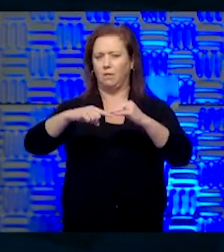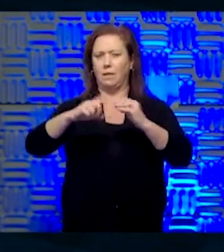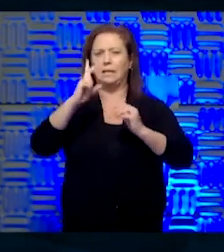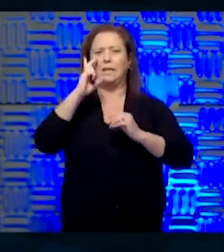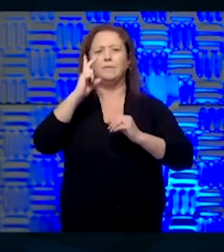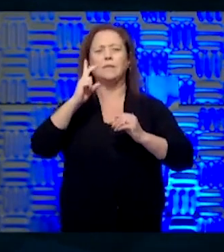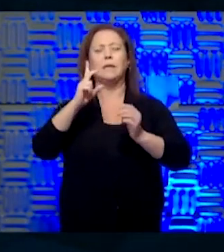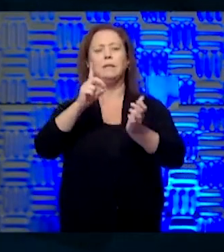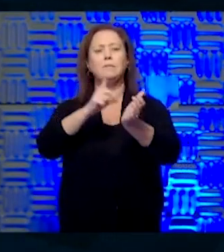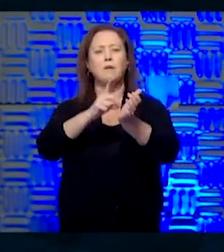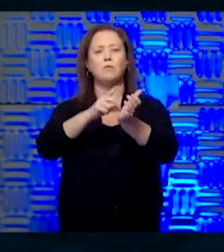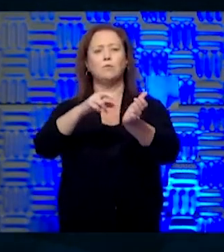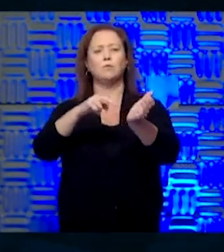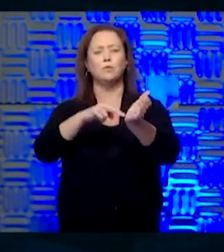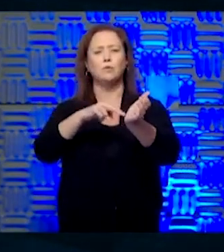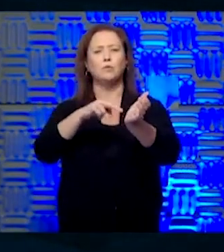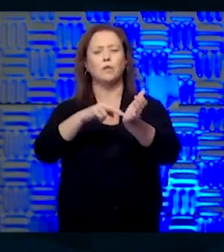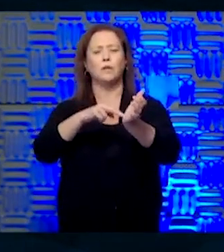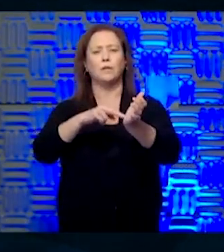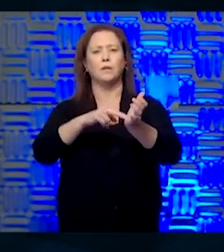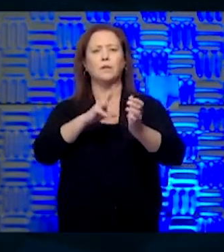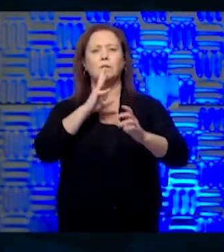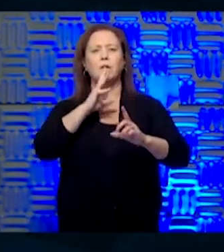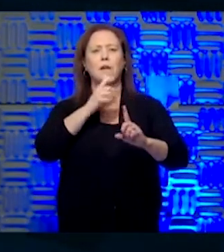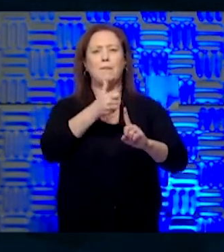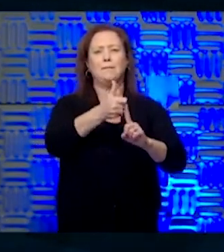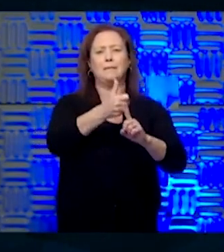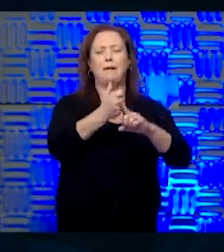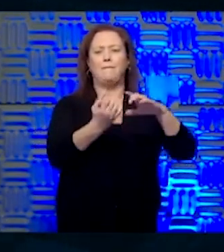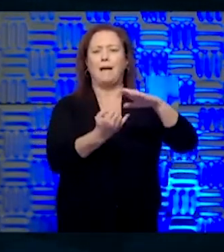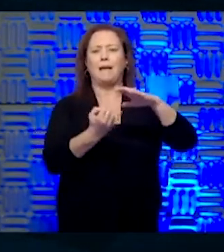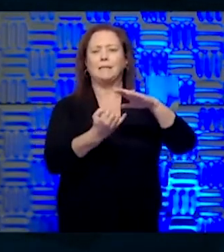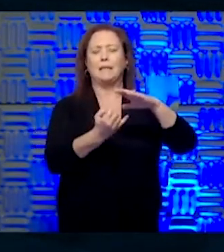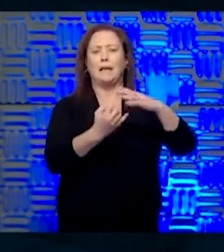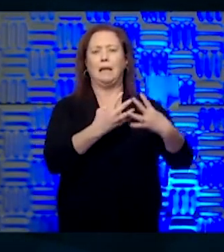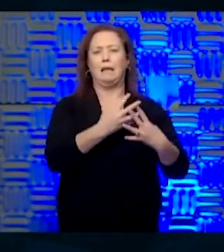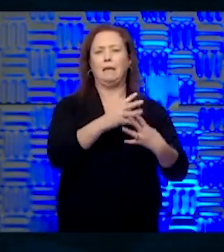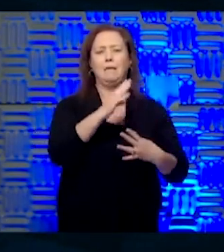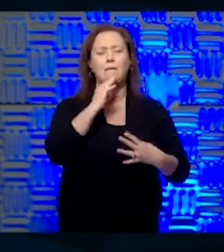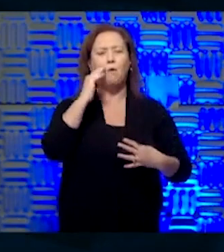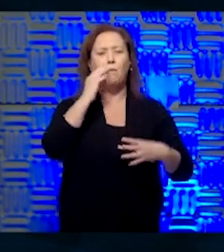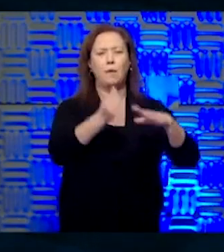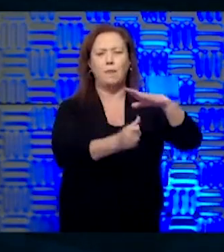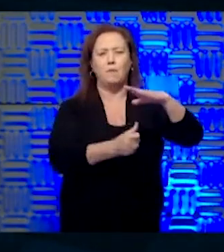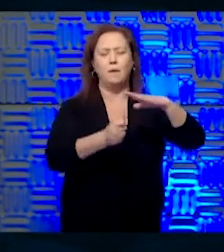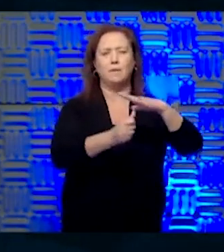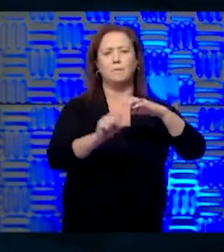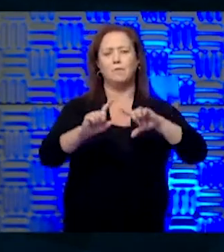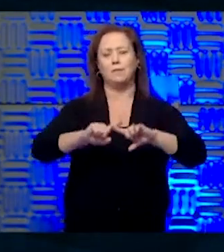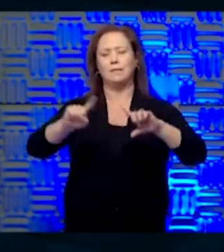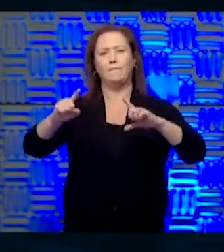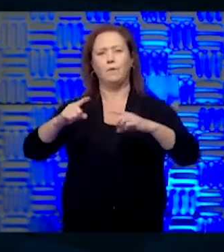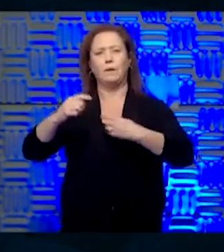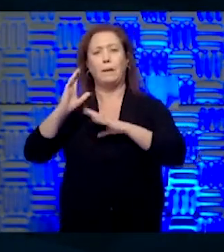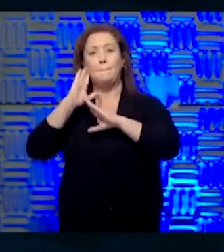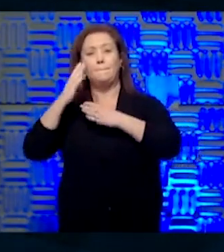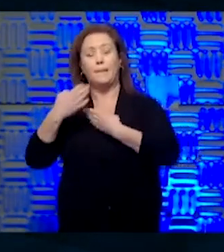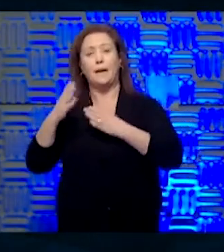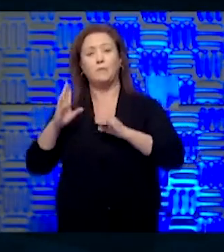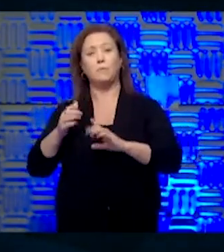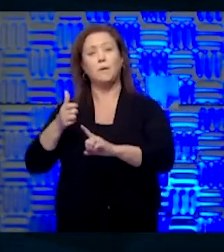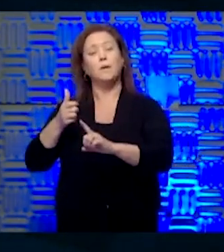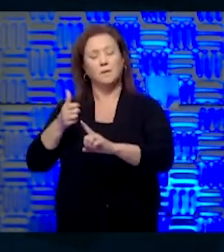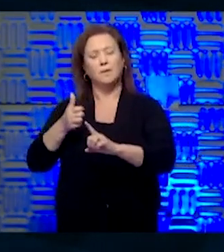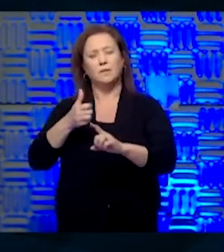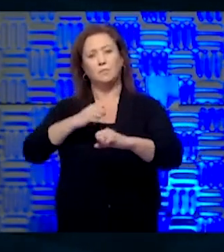healthcare workers posting about self-isolating at home in the basement or in another bedroom to protect themselves